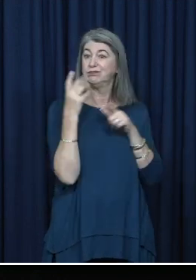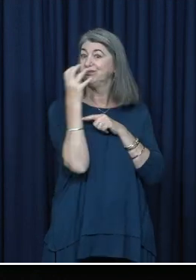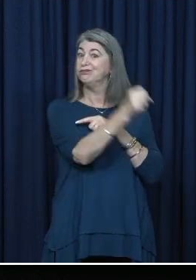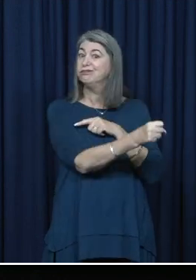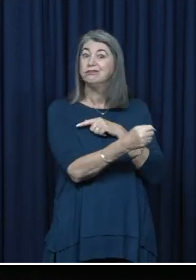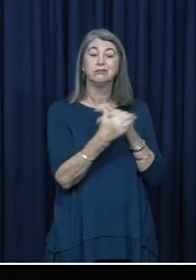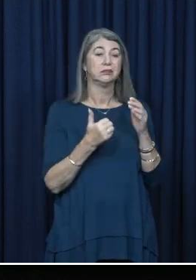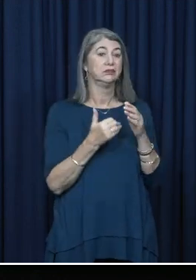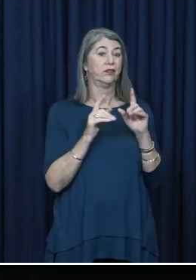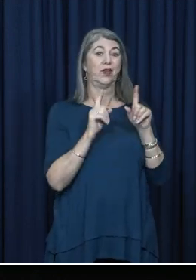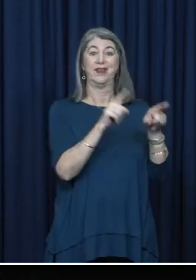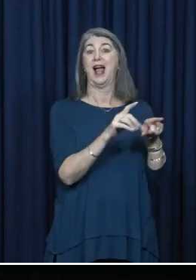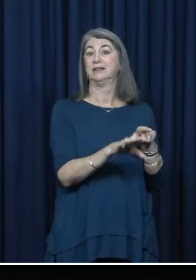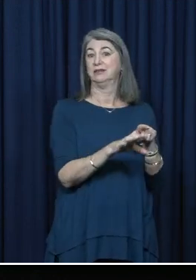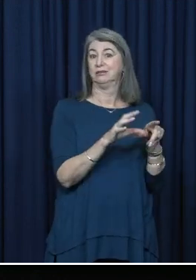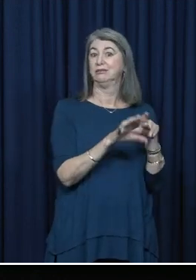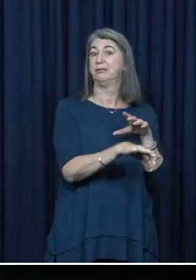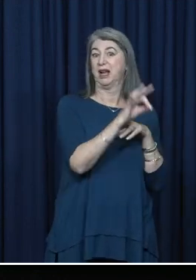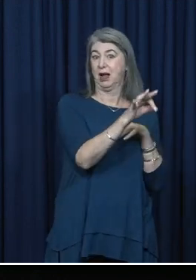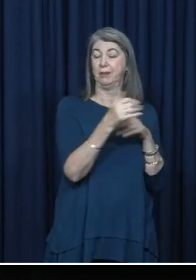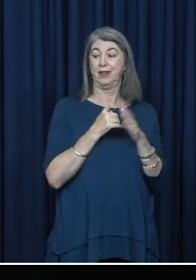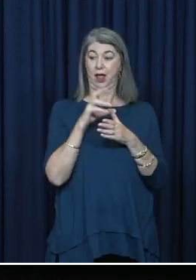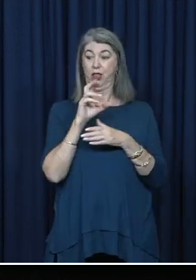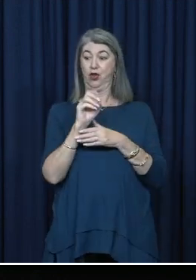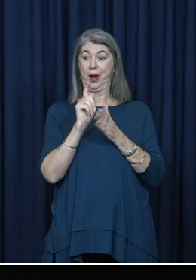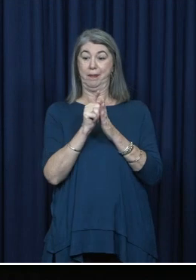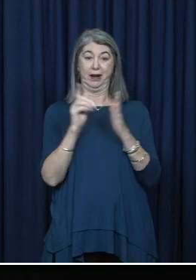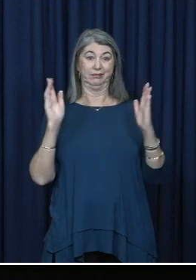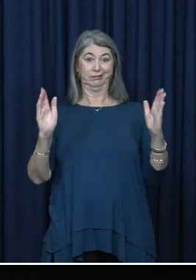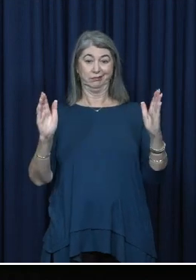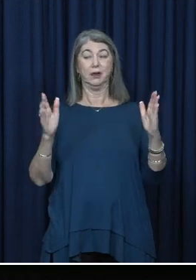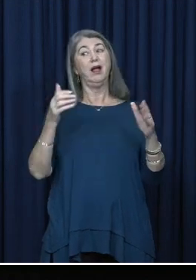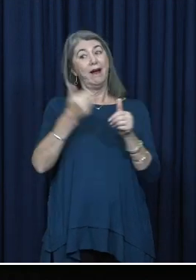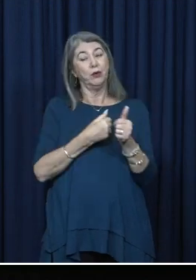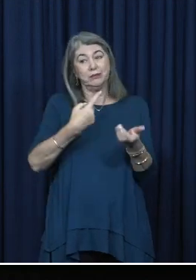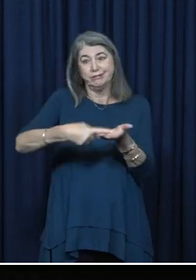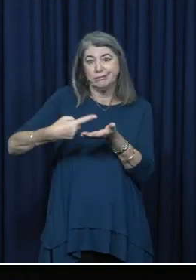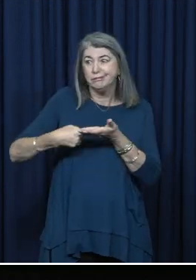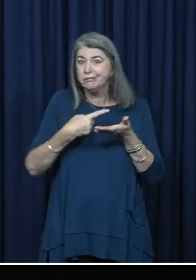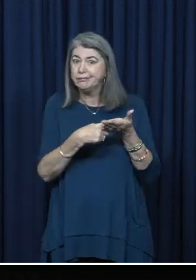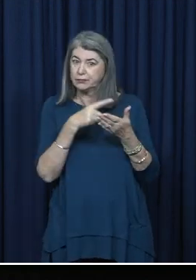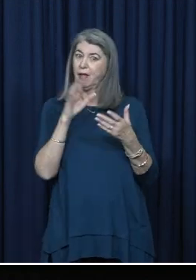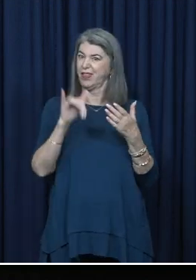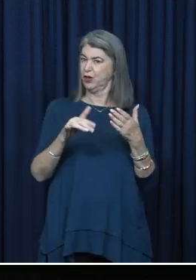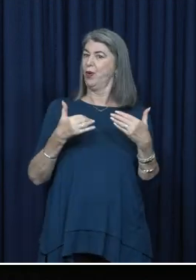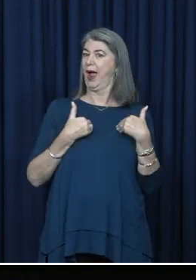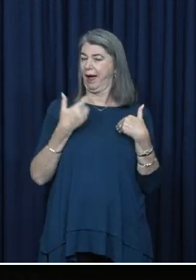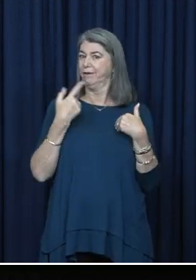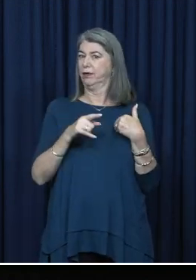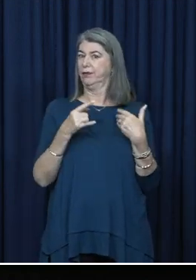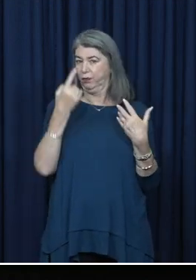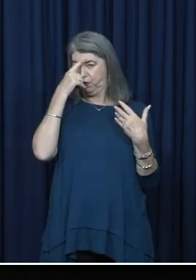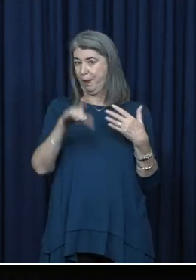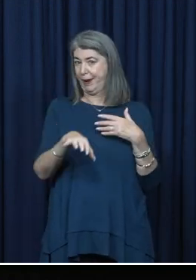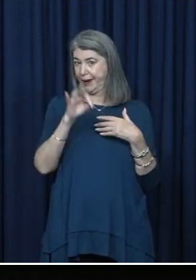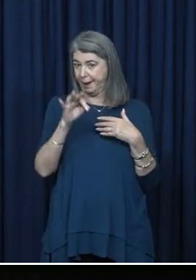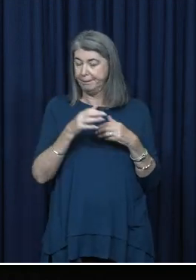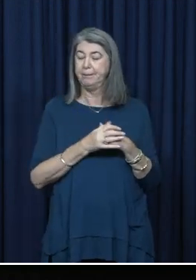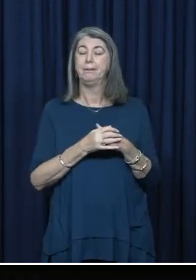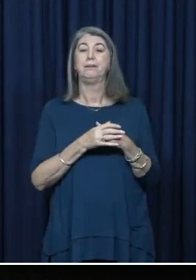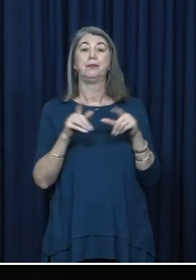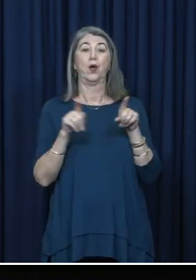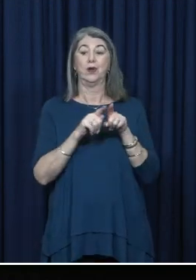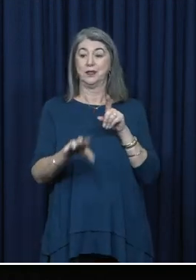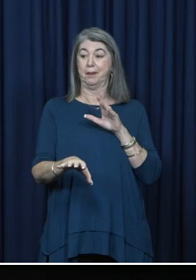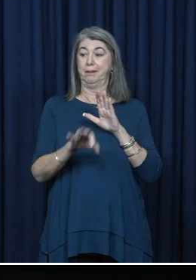next pickup. So that is the 30-minute window that everyone's talking about that you're going to have on your pickup. So I'm going to also select